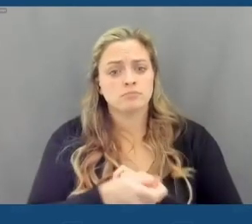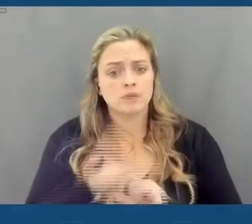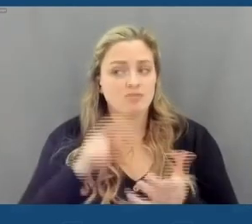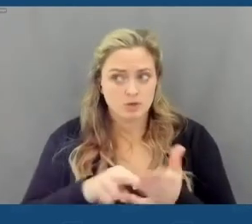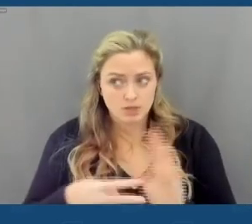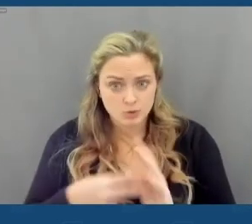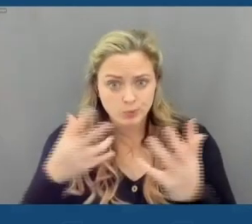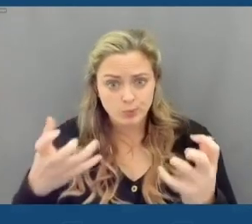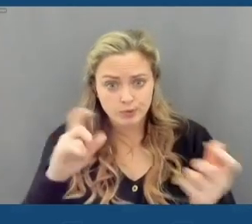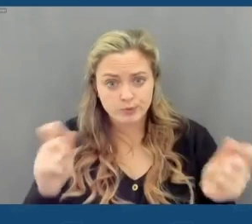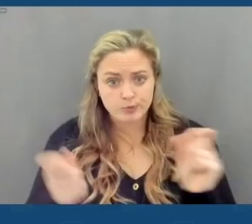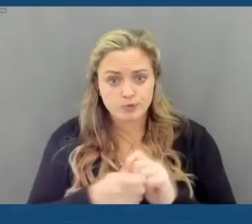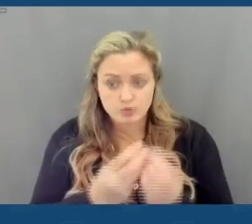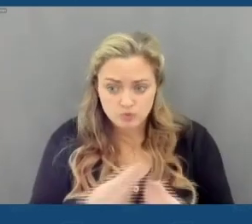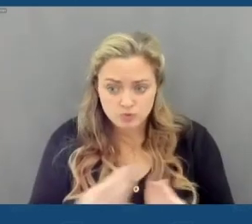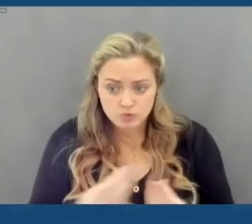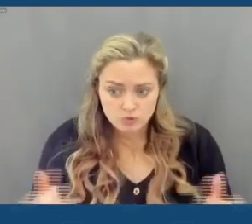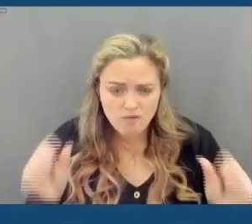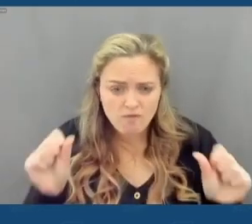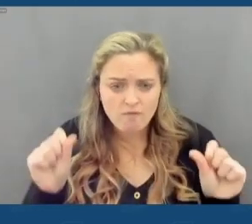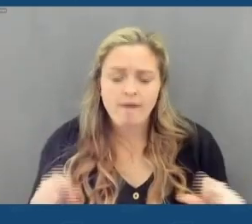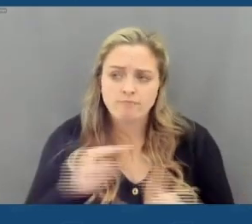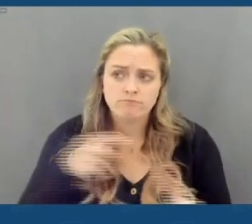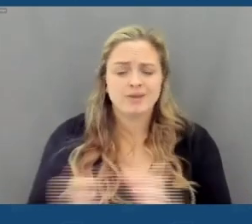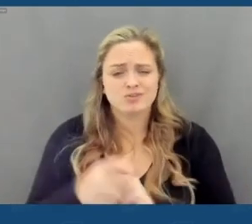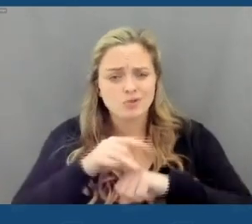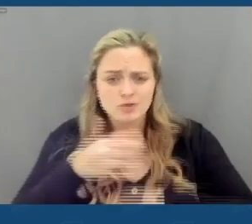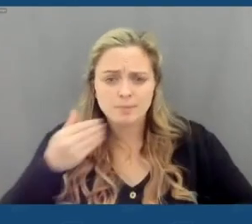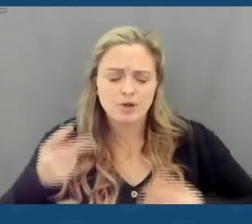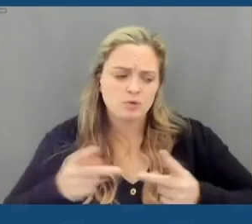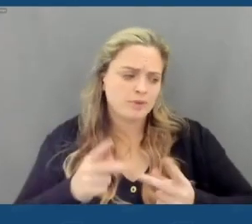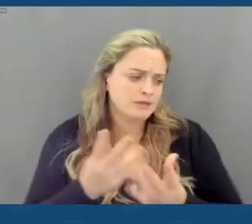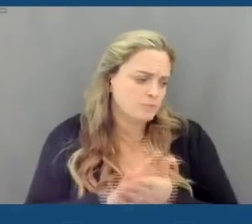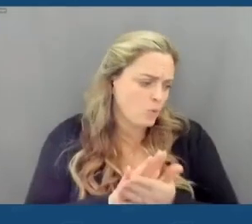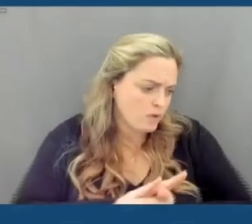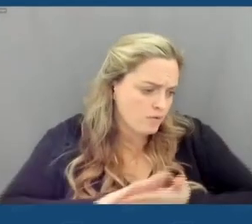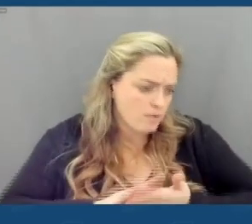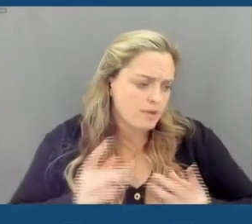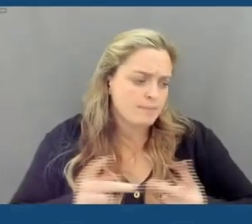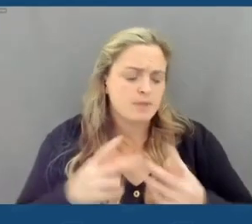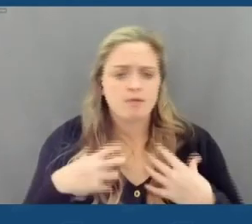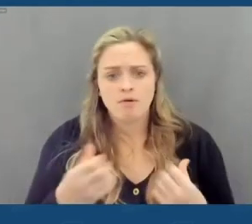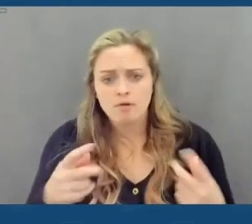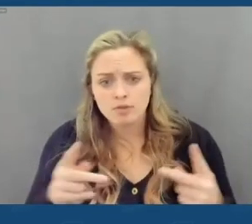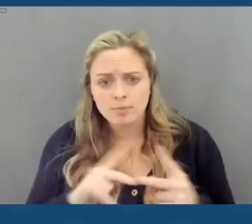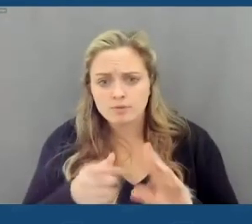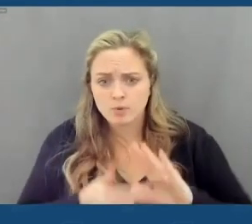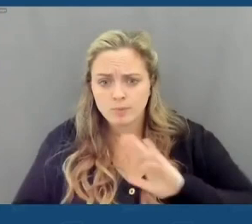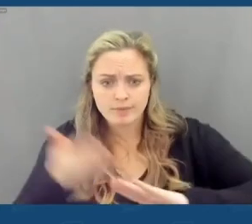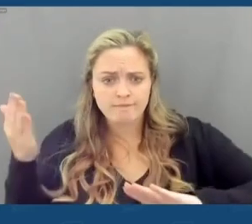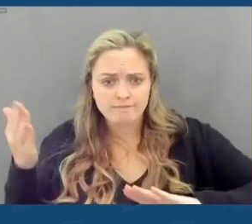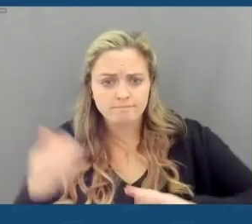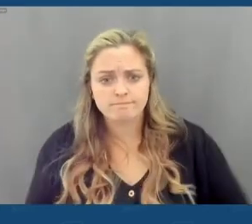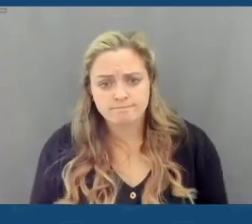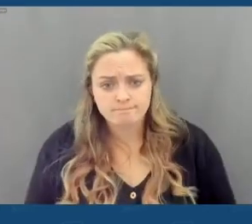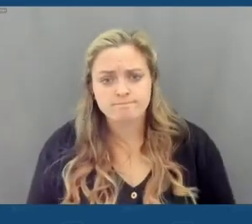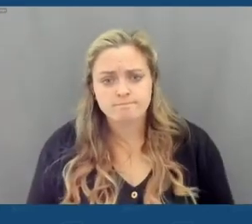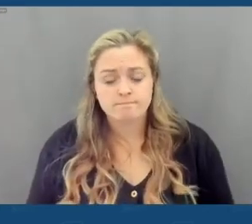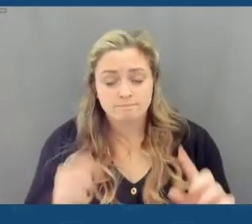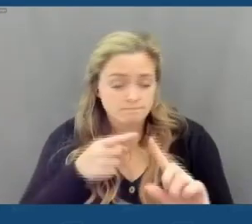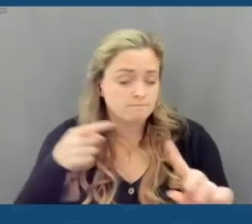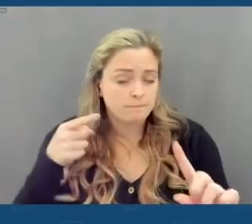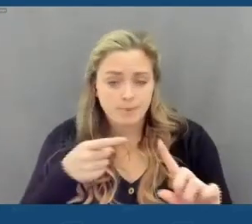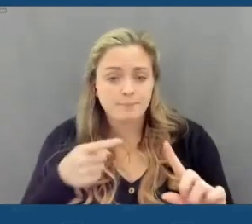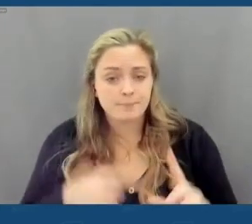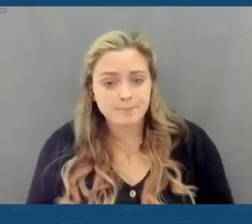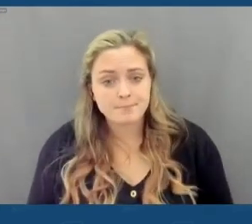and resolve to make sure that this earth is a better place, a cleaner place, a healthier place when we leave it. And that's what this is all about. So